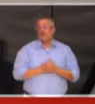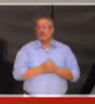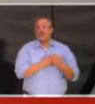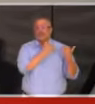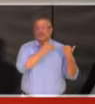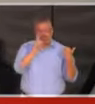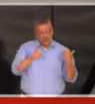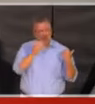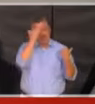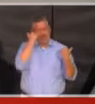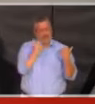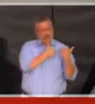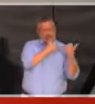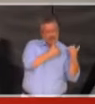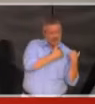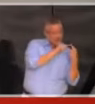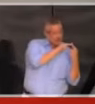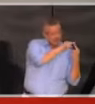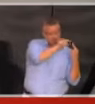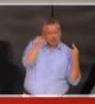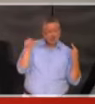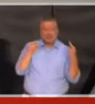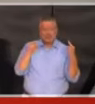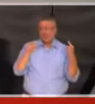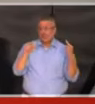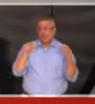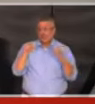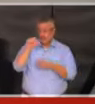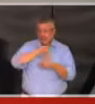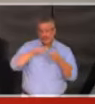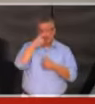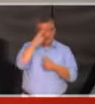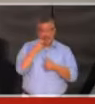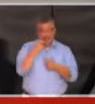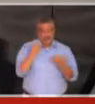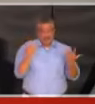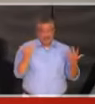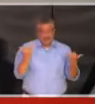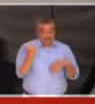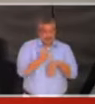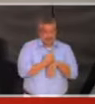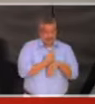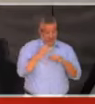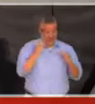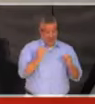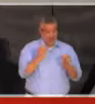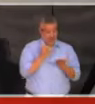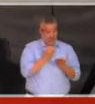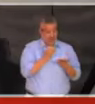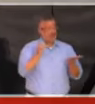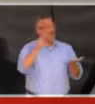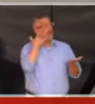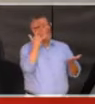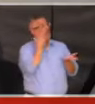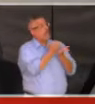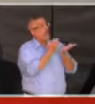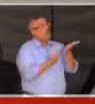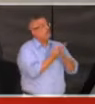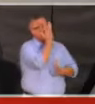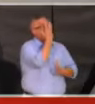to each and every one of you and to all of us, each other, because at the end of the day, there is no economic development strategy without